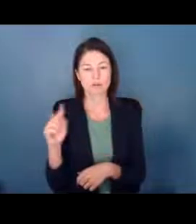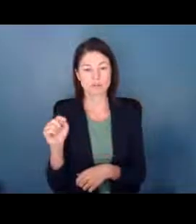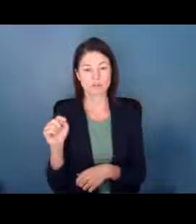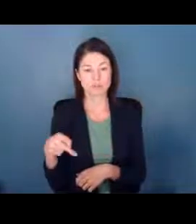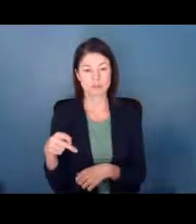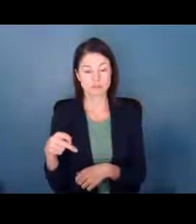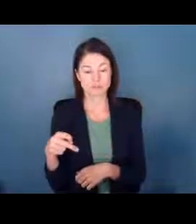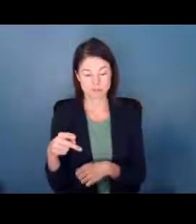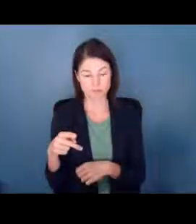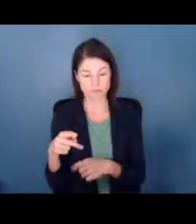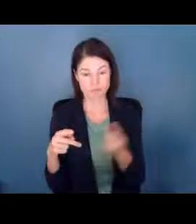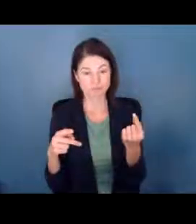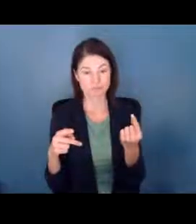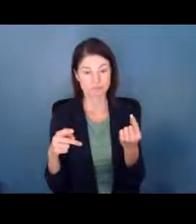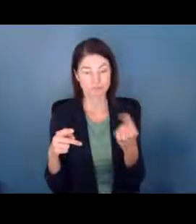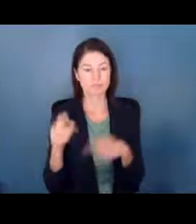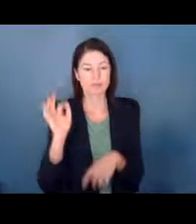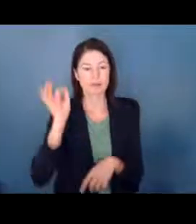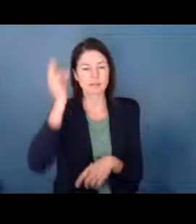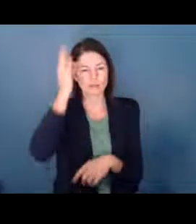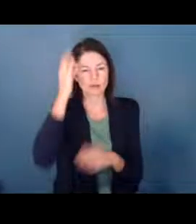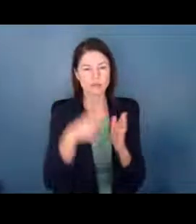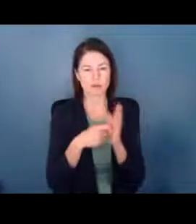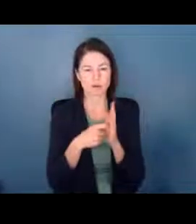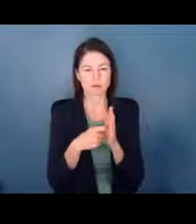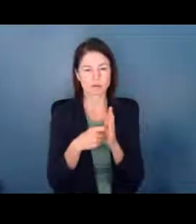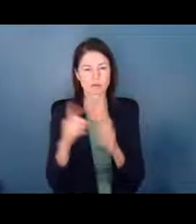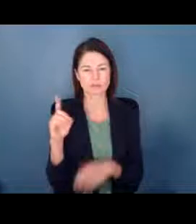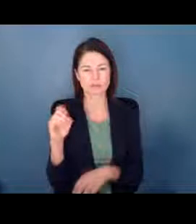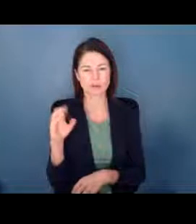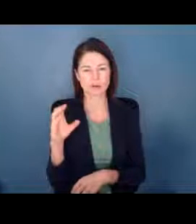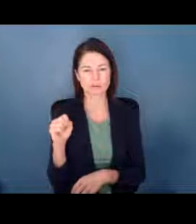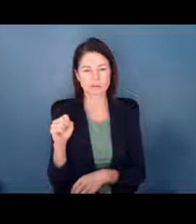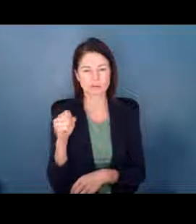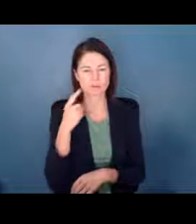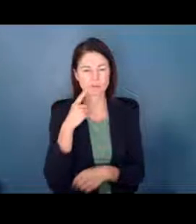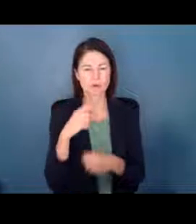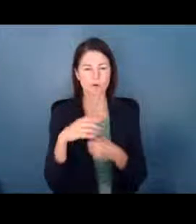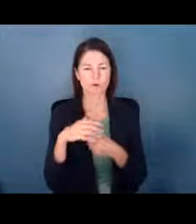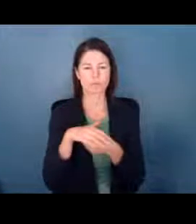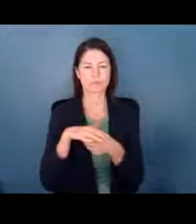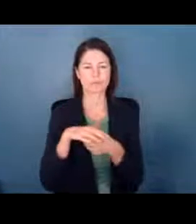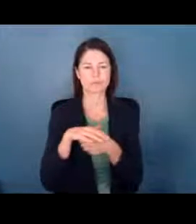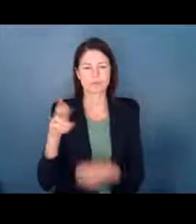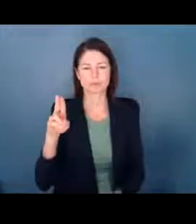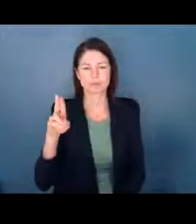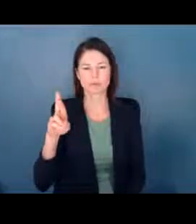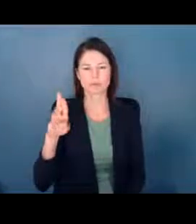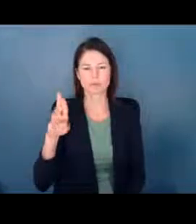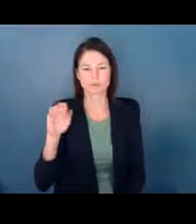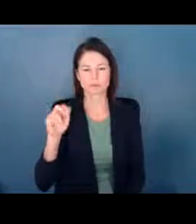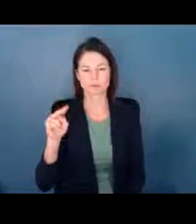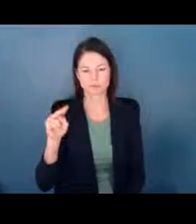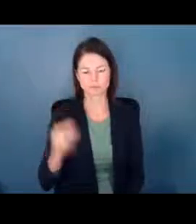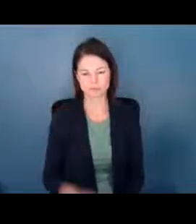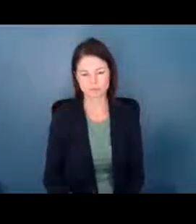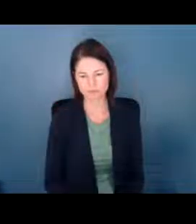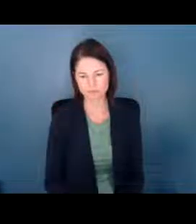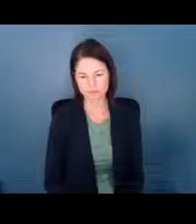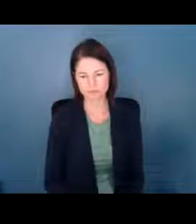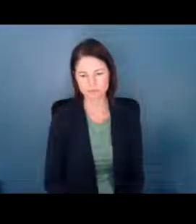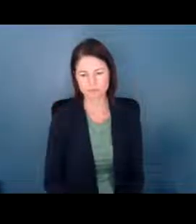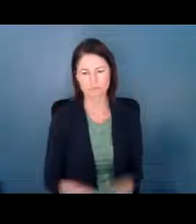RTPs, are federally required documents for our more urban regions in the state, and are required by state law